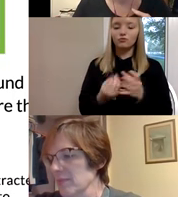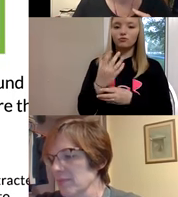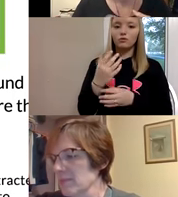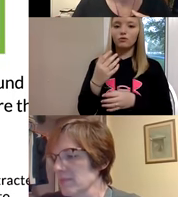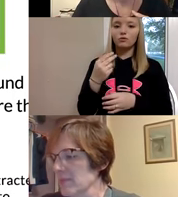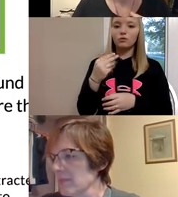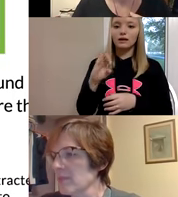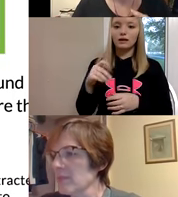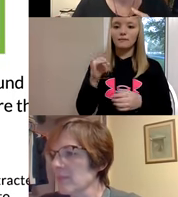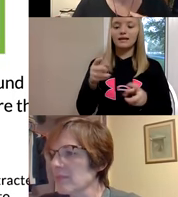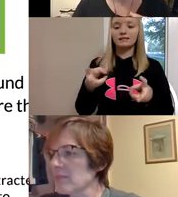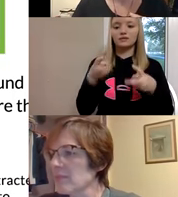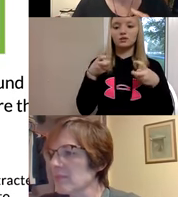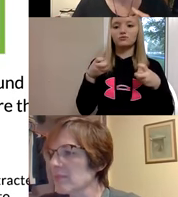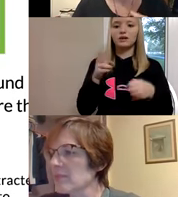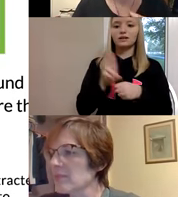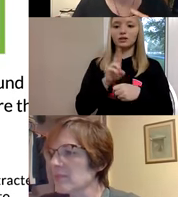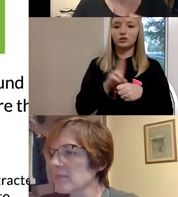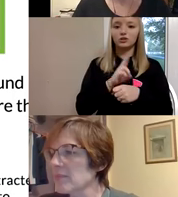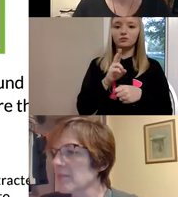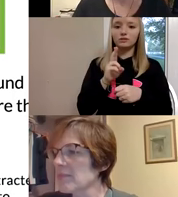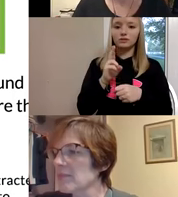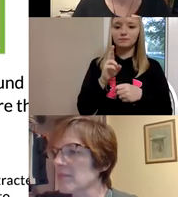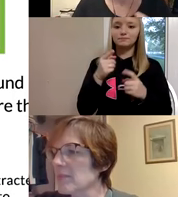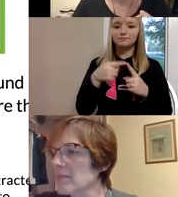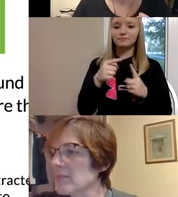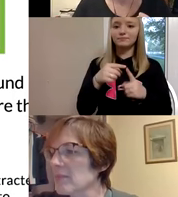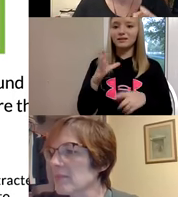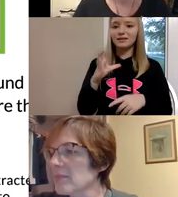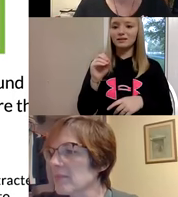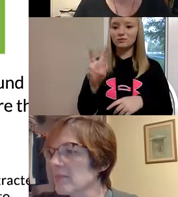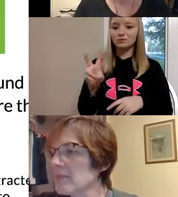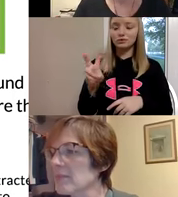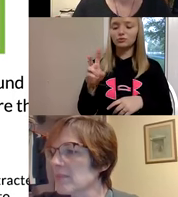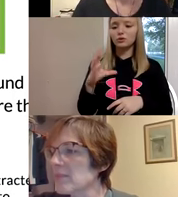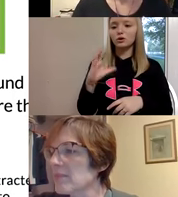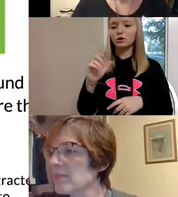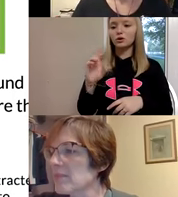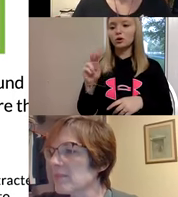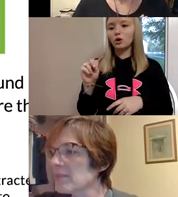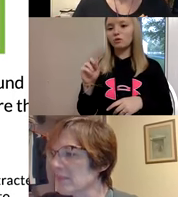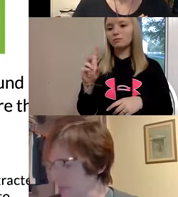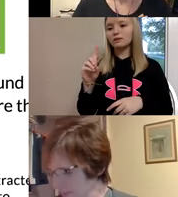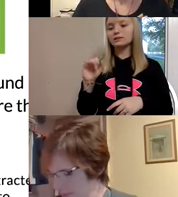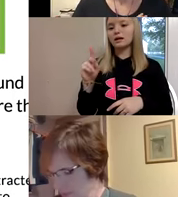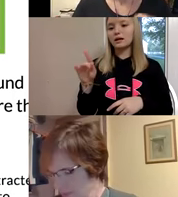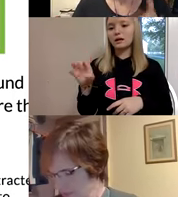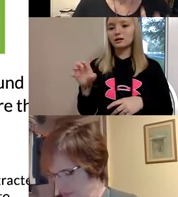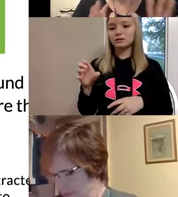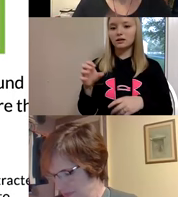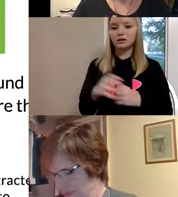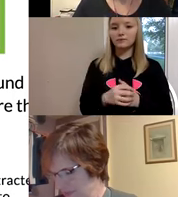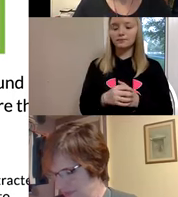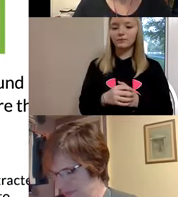extracted using a proprietary CO2, carbon dioxide extraction method. So